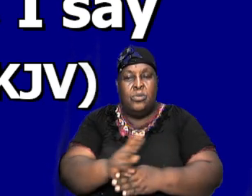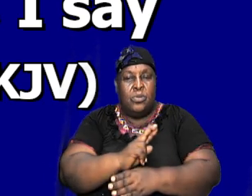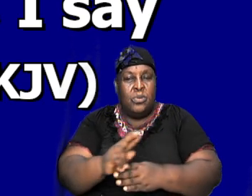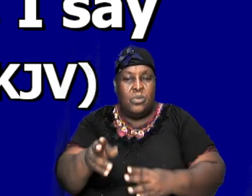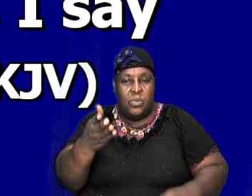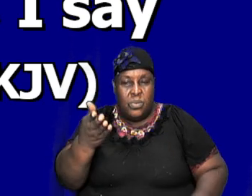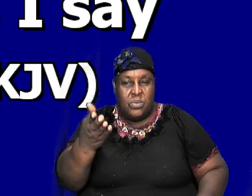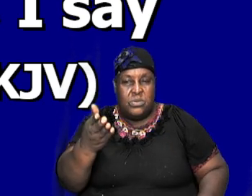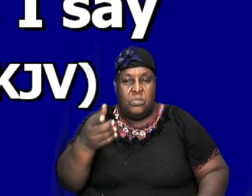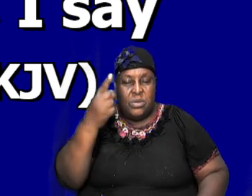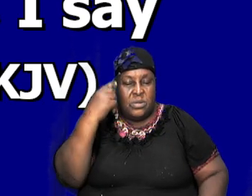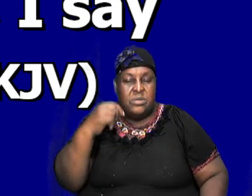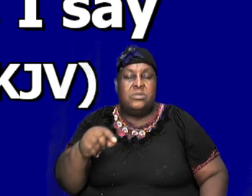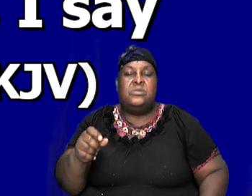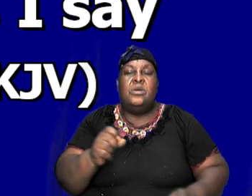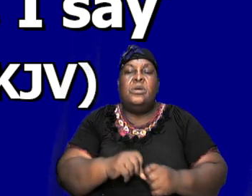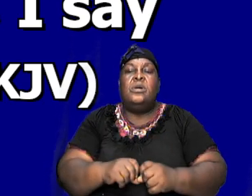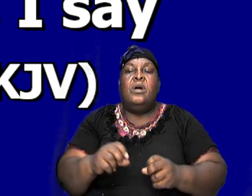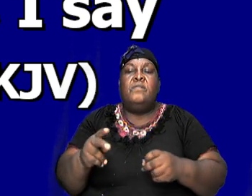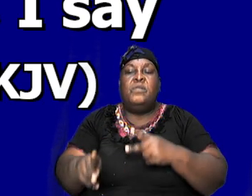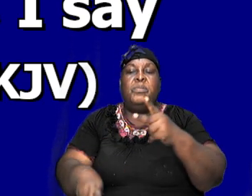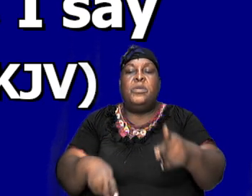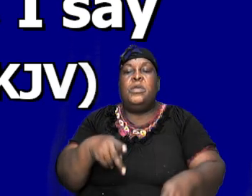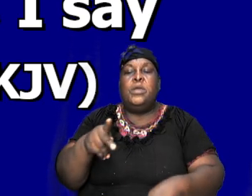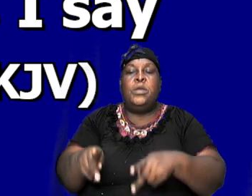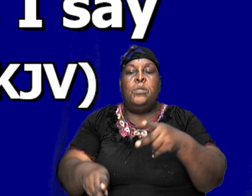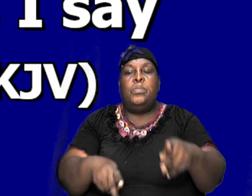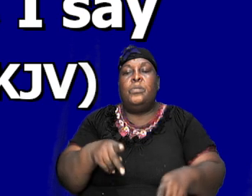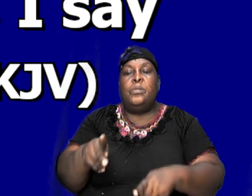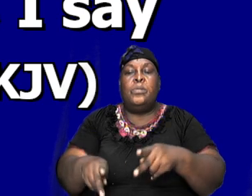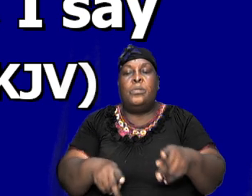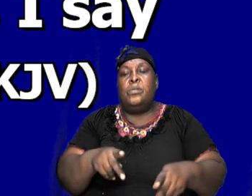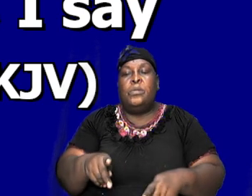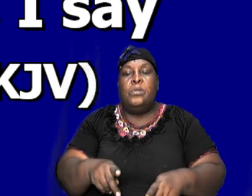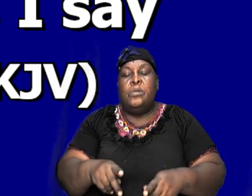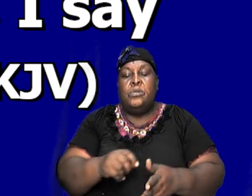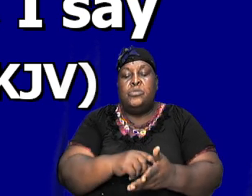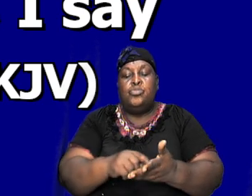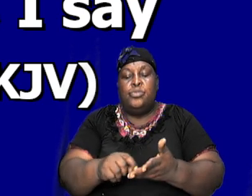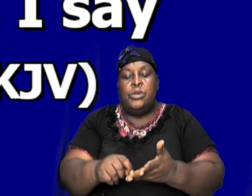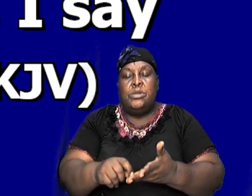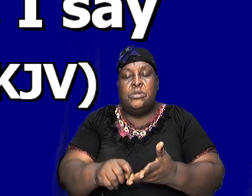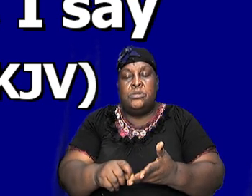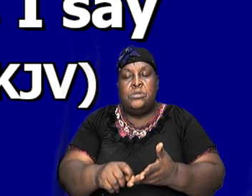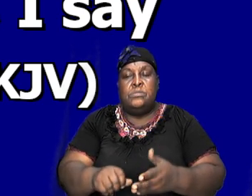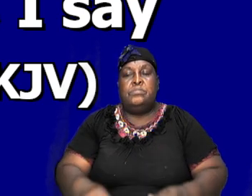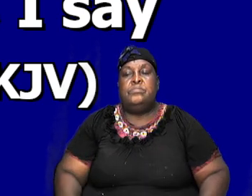because of the audience that he was writing to.